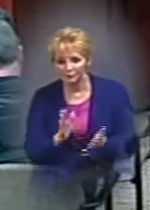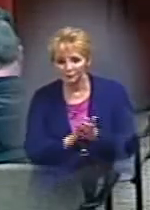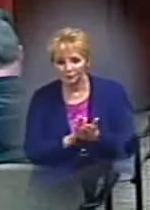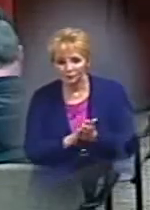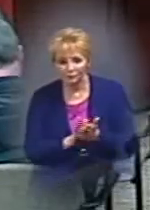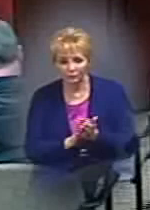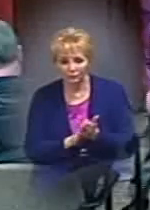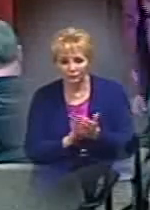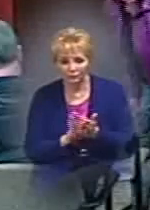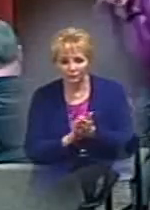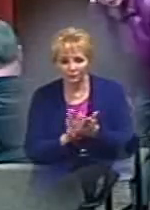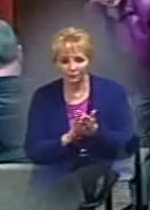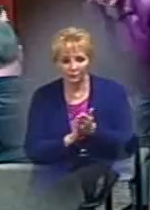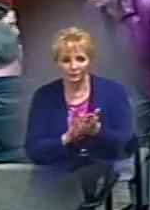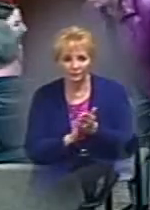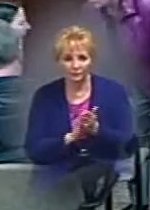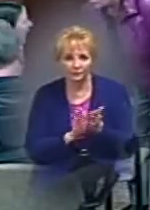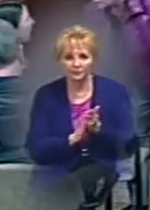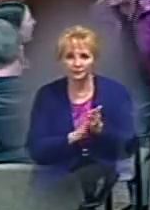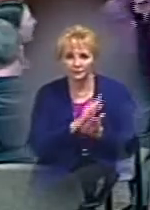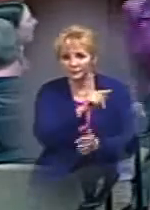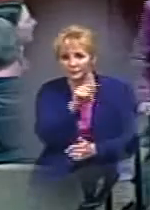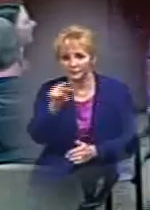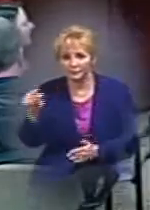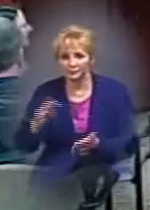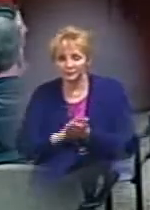There are no others.